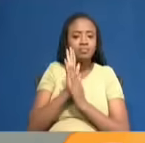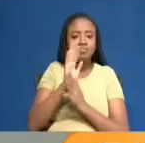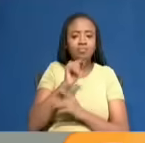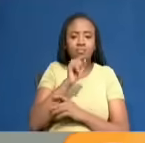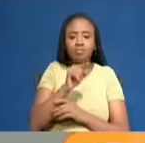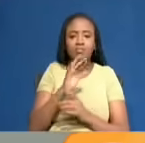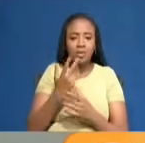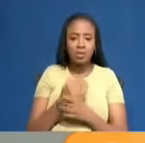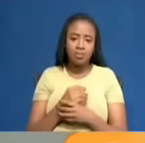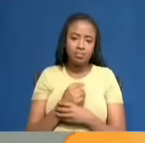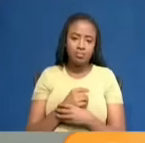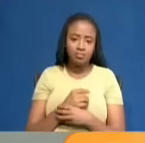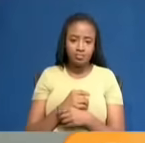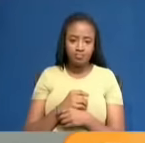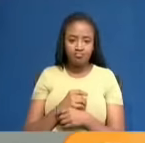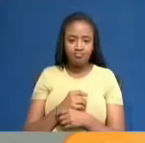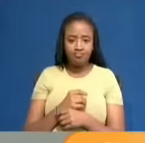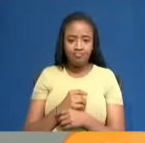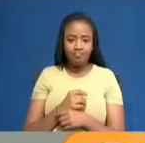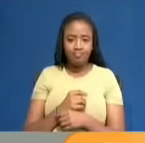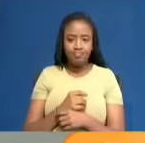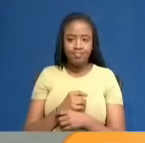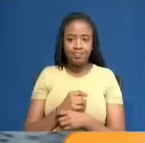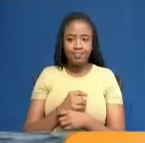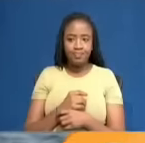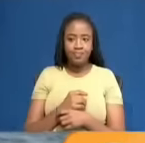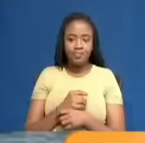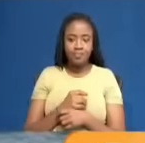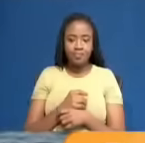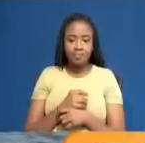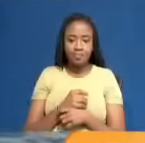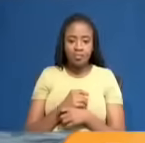Federal Democratic Republic of Ethiopia.